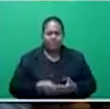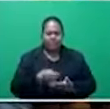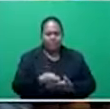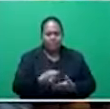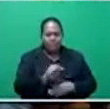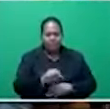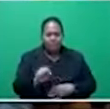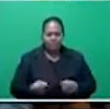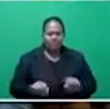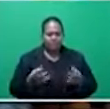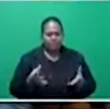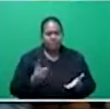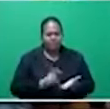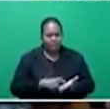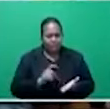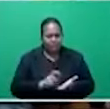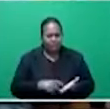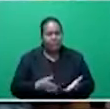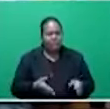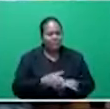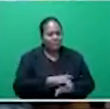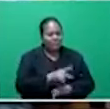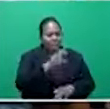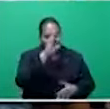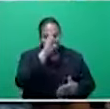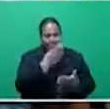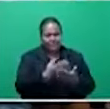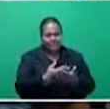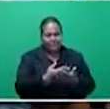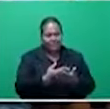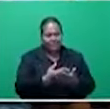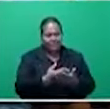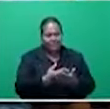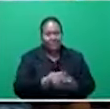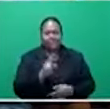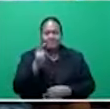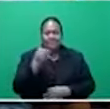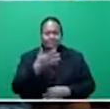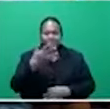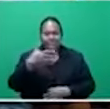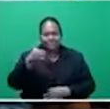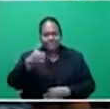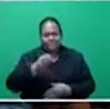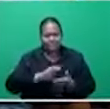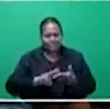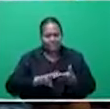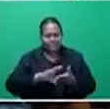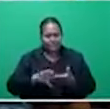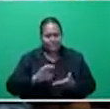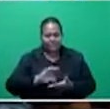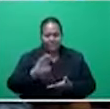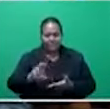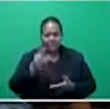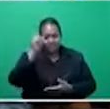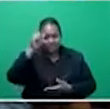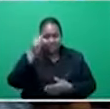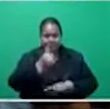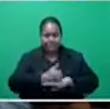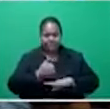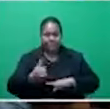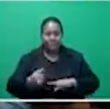students to cover the studies USP. $156 million has been paid by the Fijian government to USP from